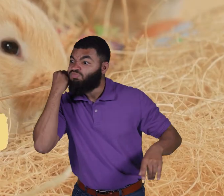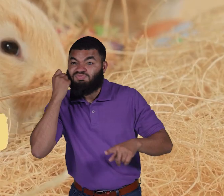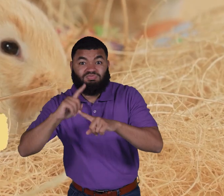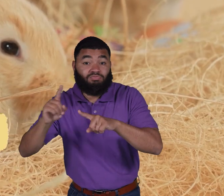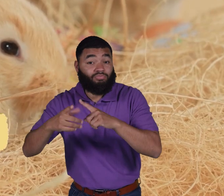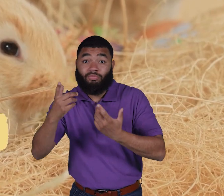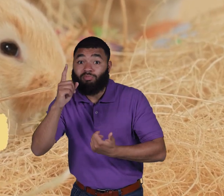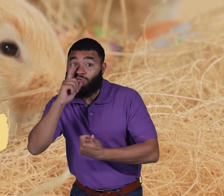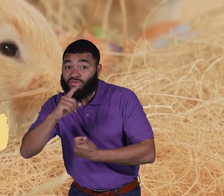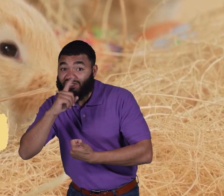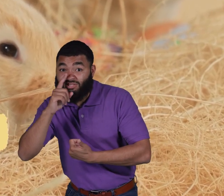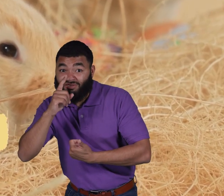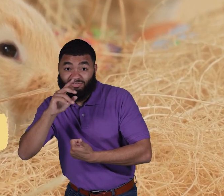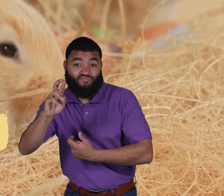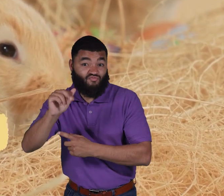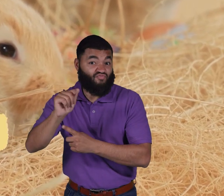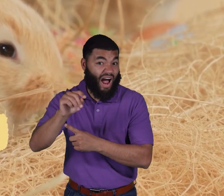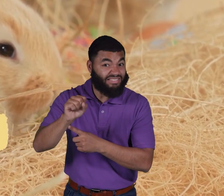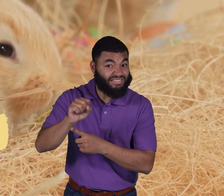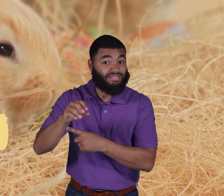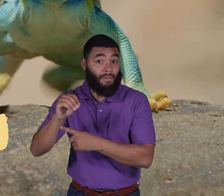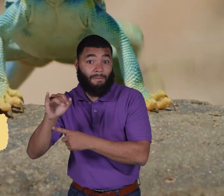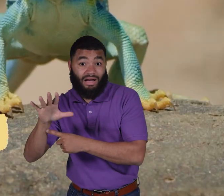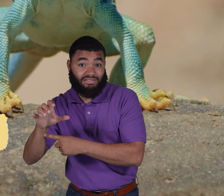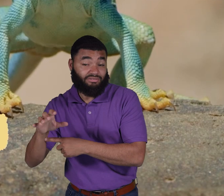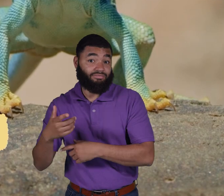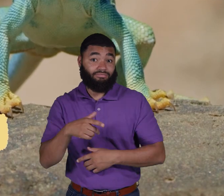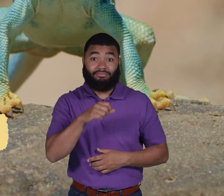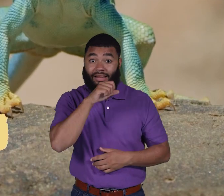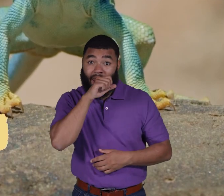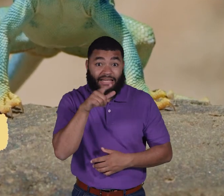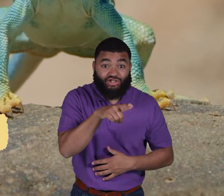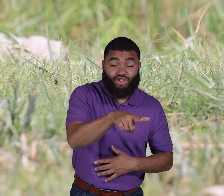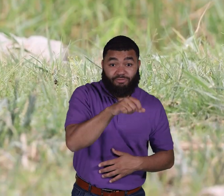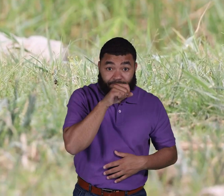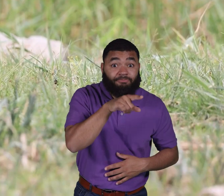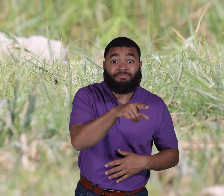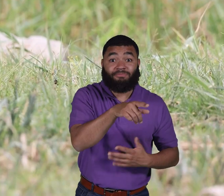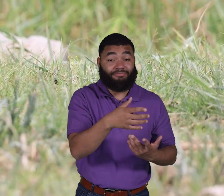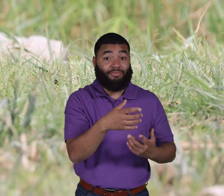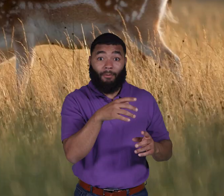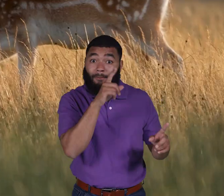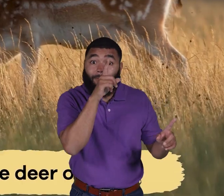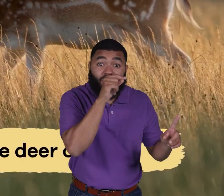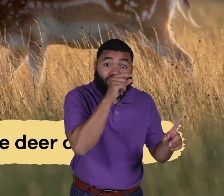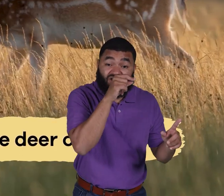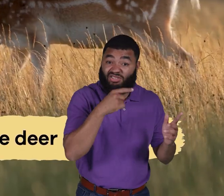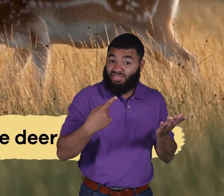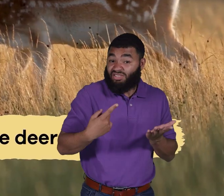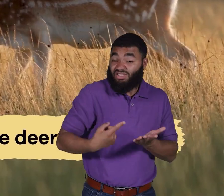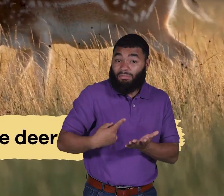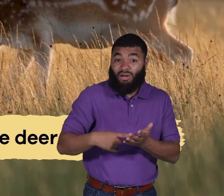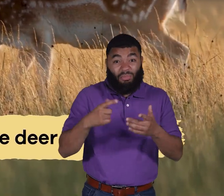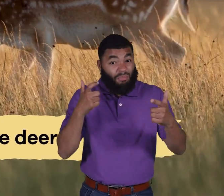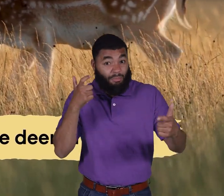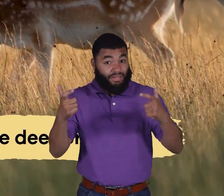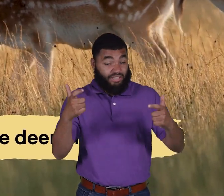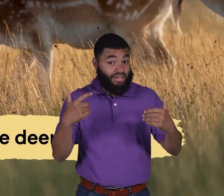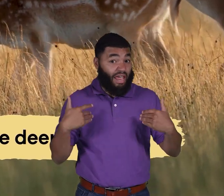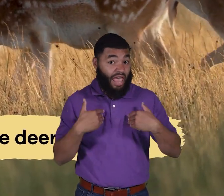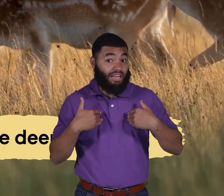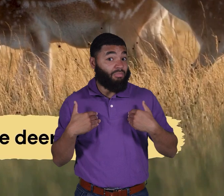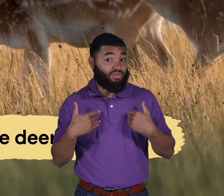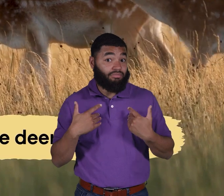like rodents, rats and mice, lizards, birds, and sometimes even